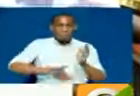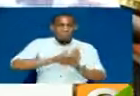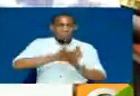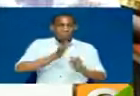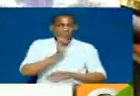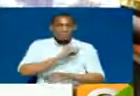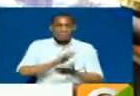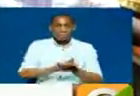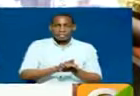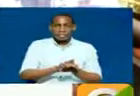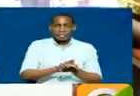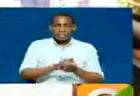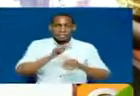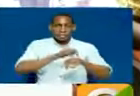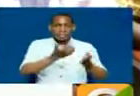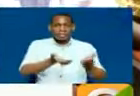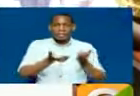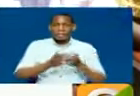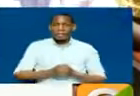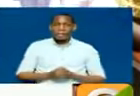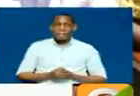the completion within the stipulated time.